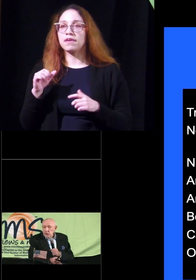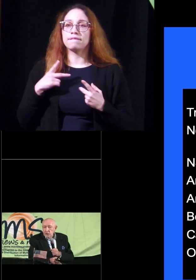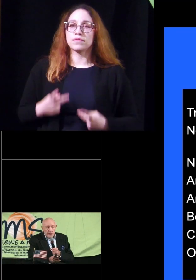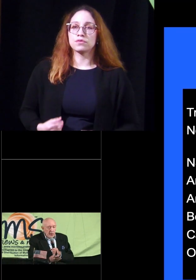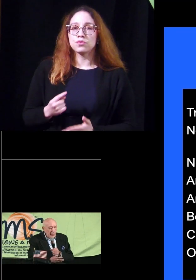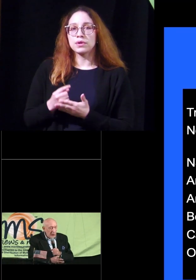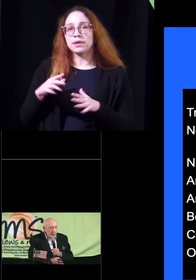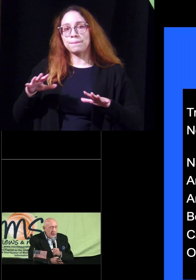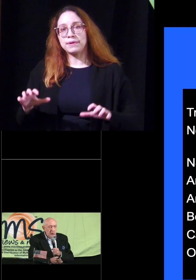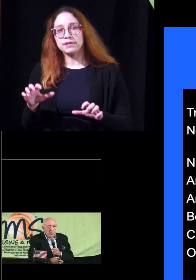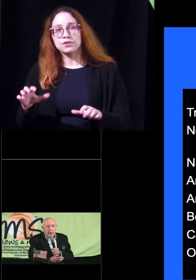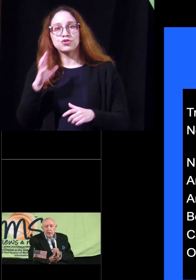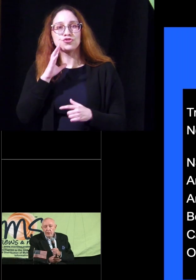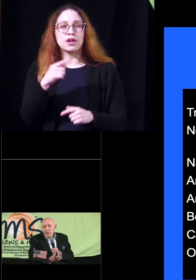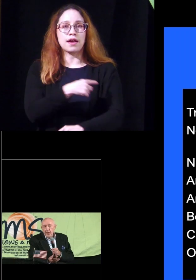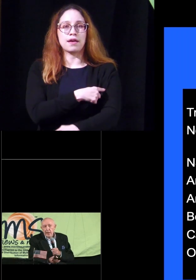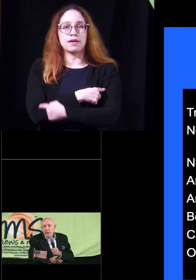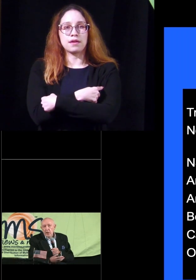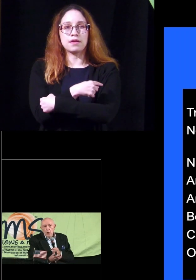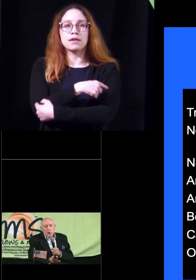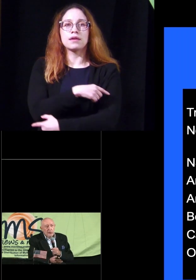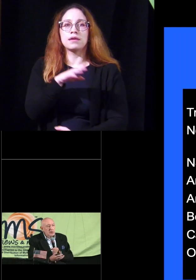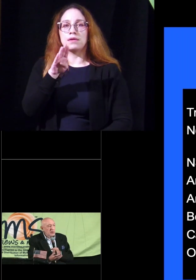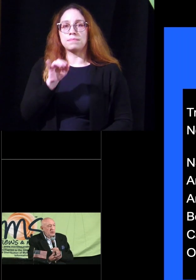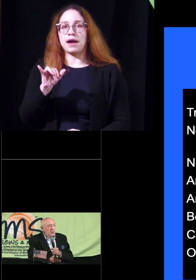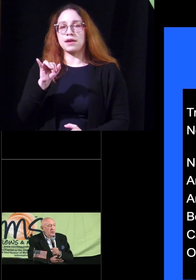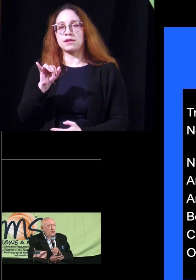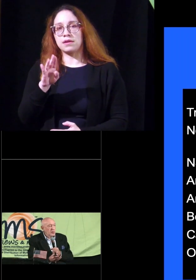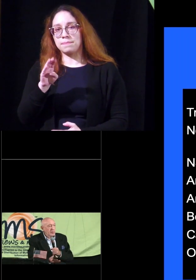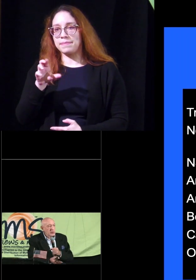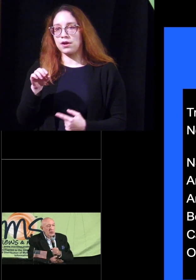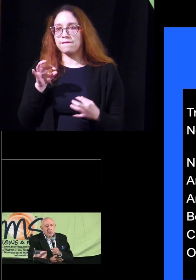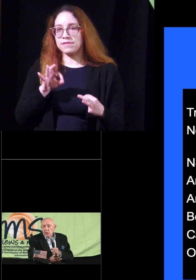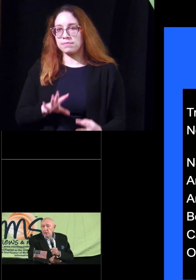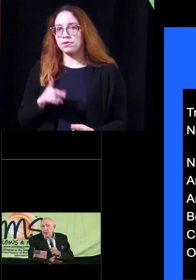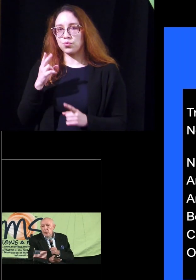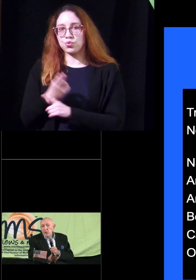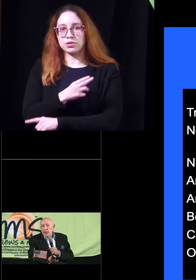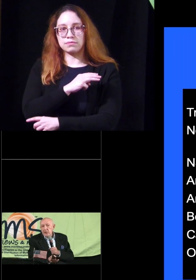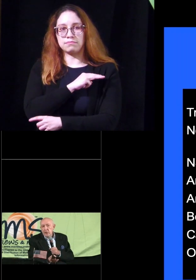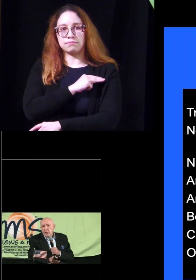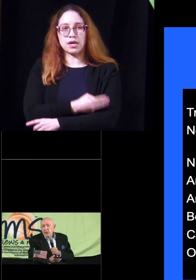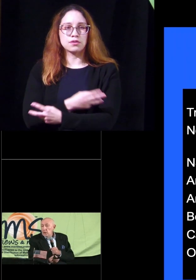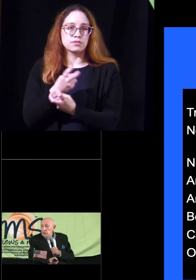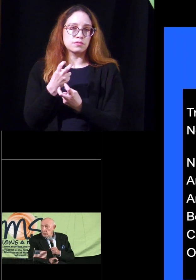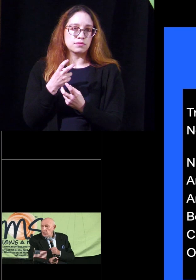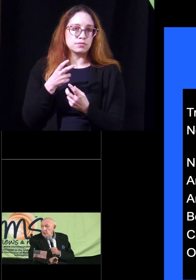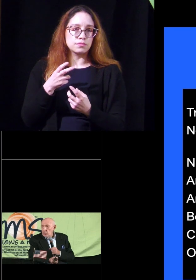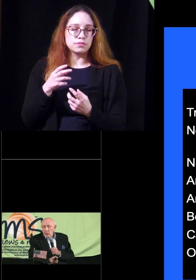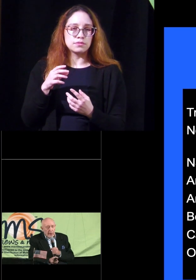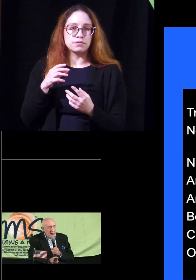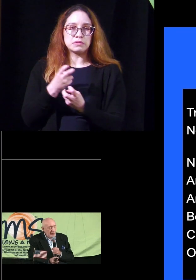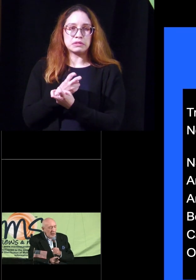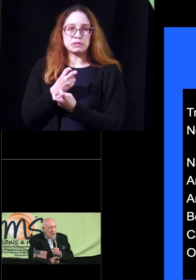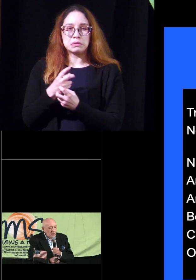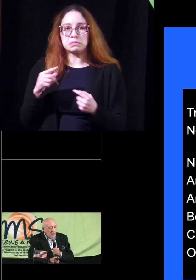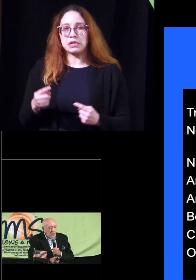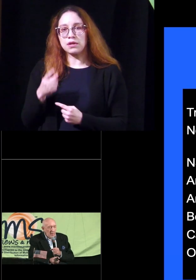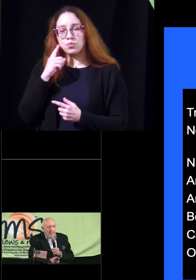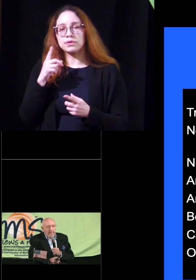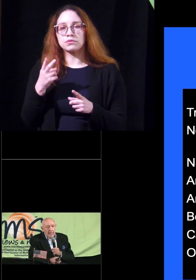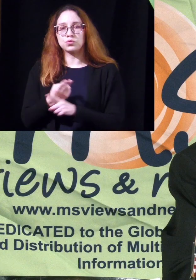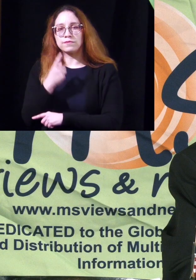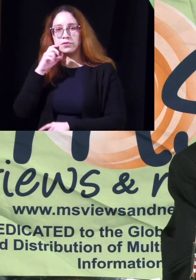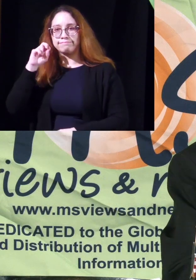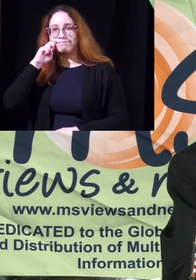therapy, massage therapy, acupuncture, biofeedback, all these things that we've used for musculoskeletal pain, we might try some of these for neuropathic pain